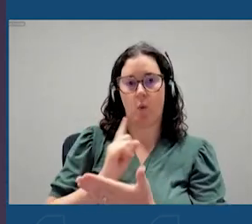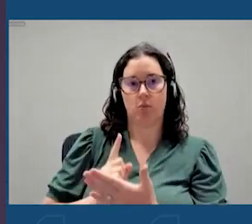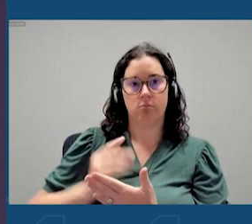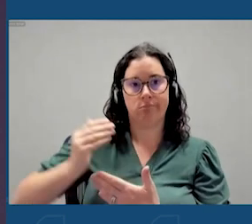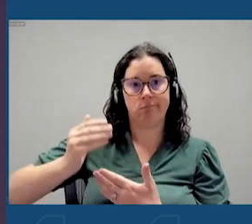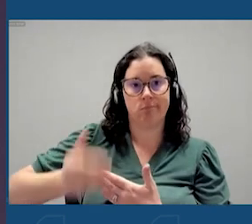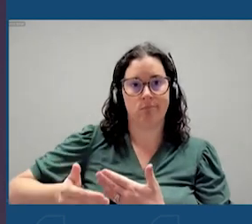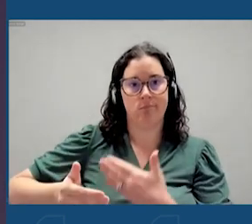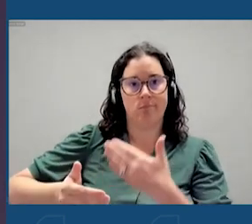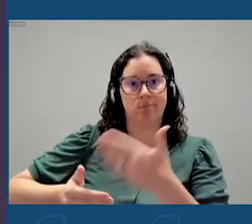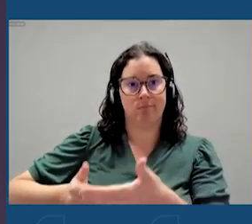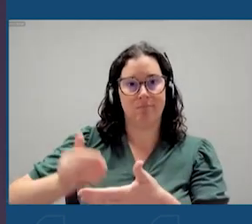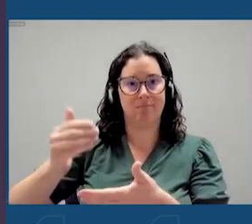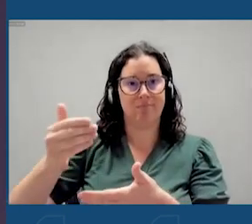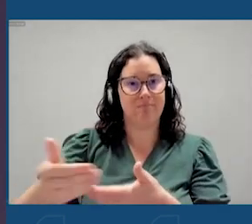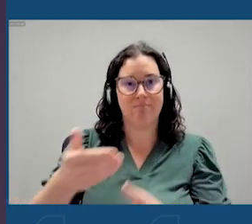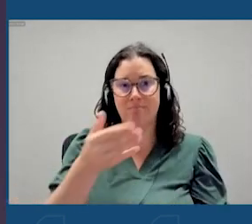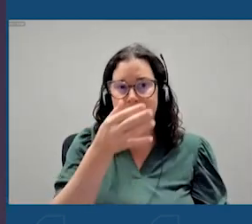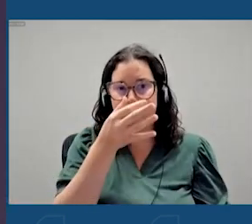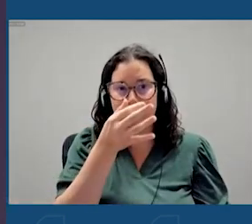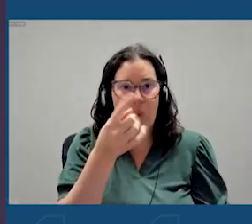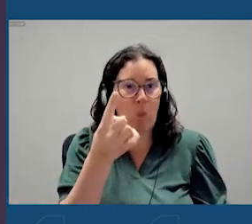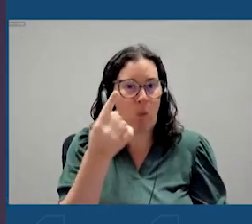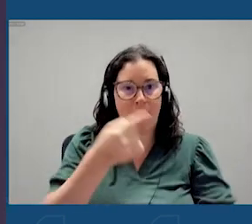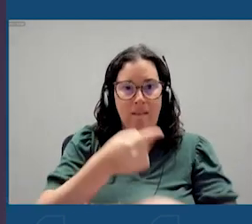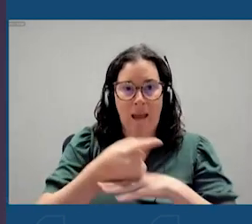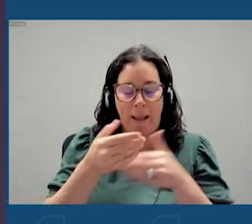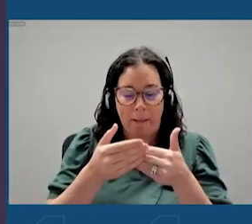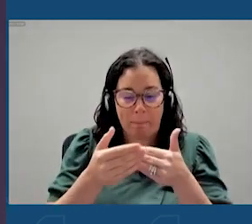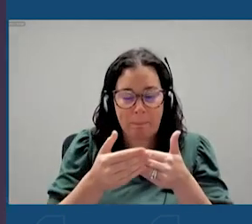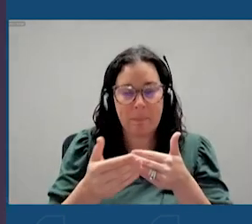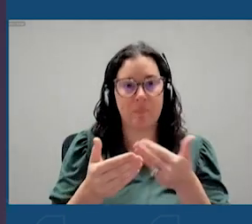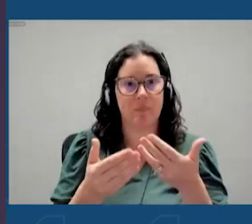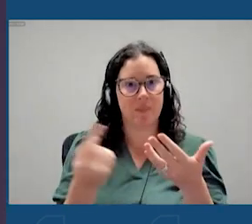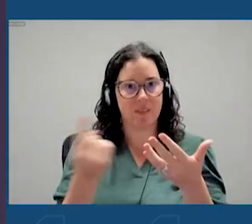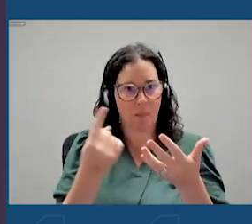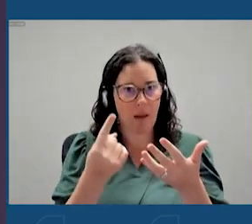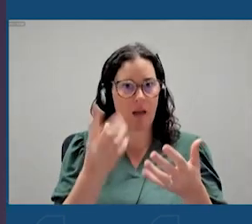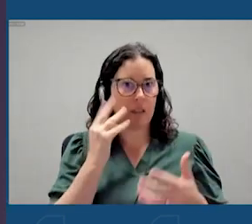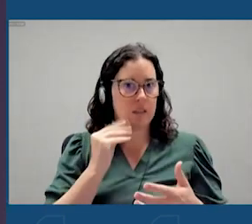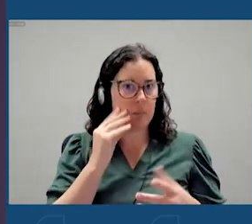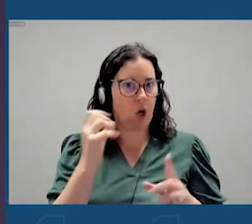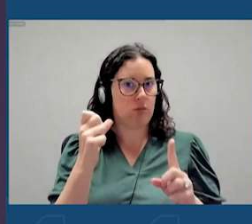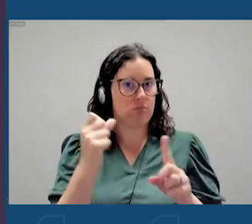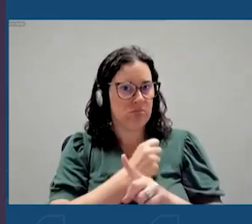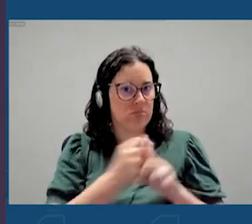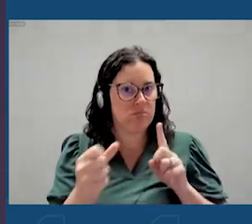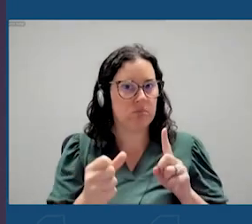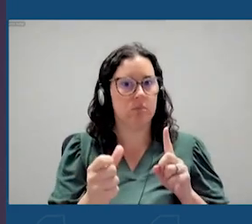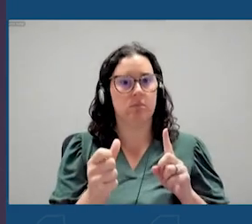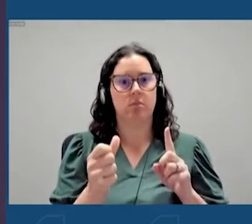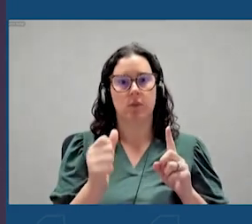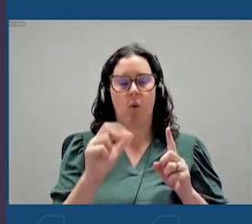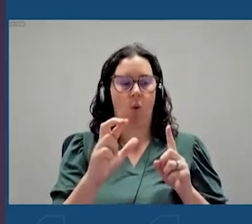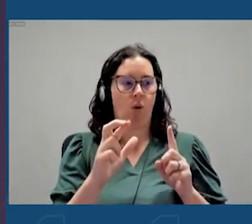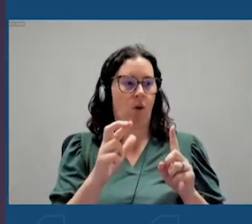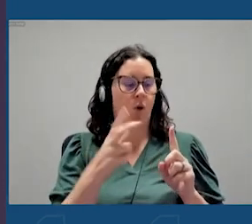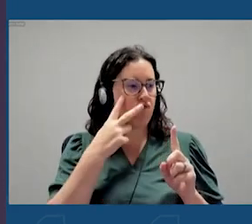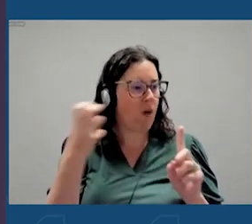Barely a day goes by when someone else is not subjected to this. The